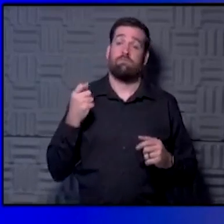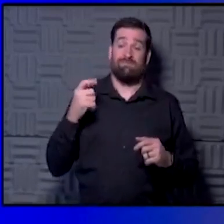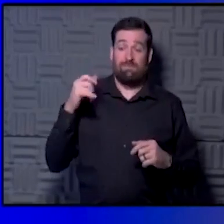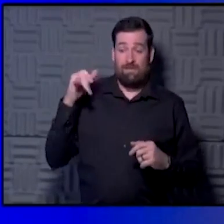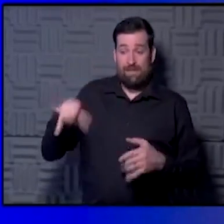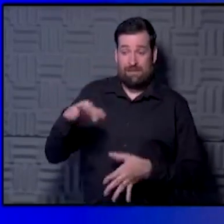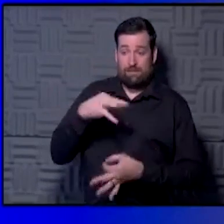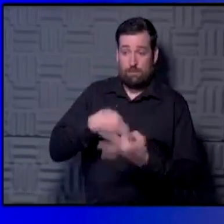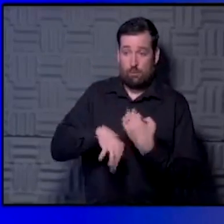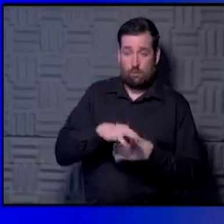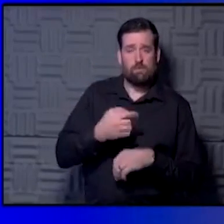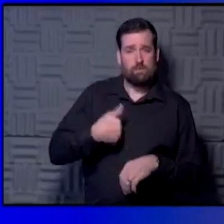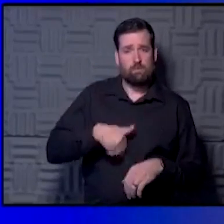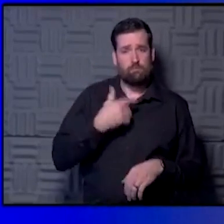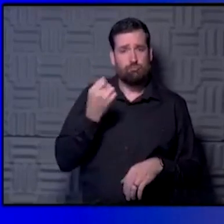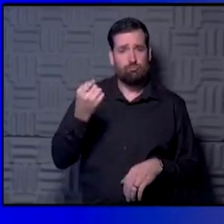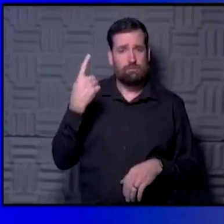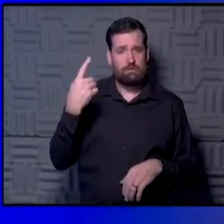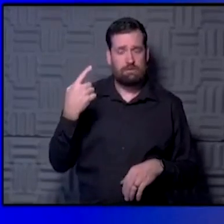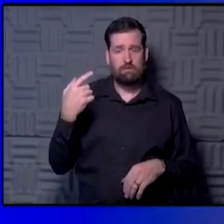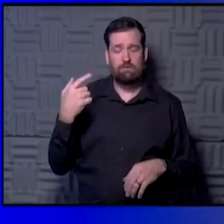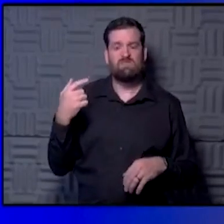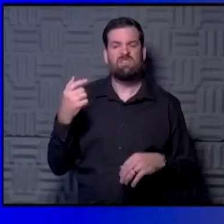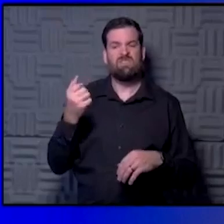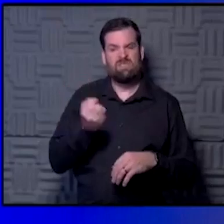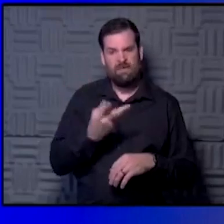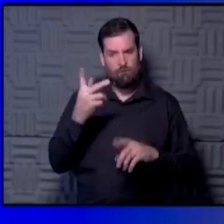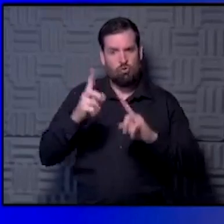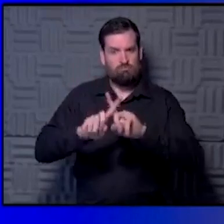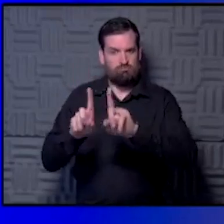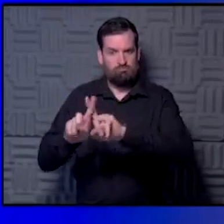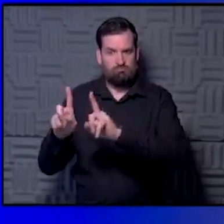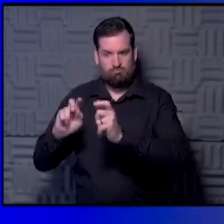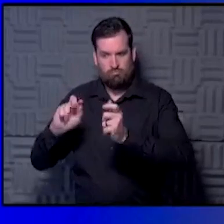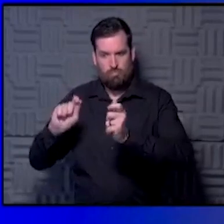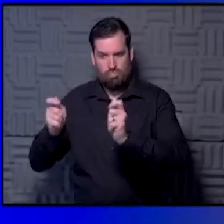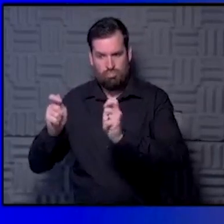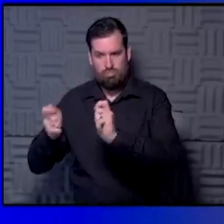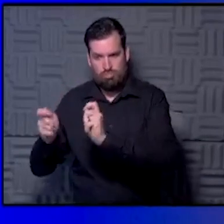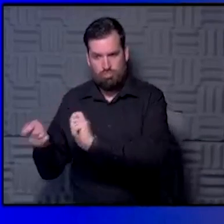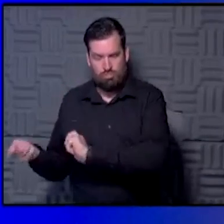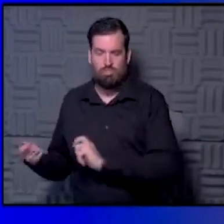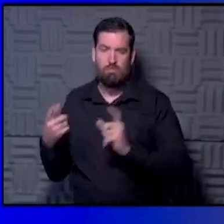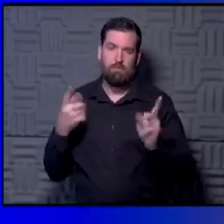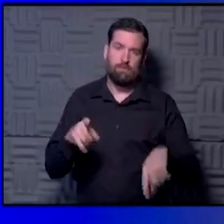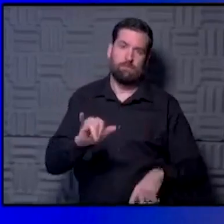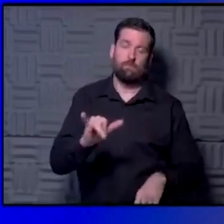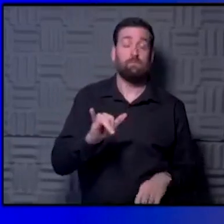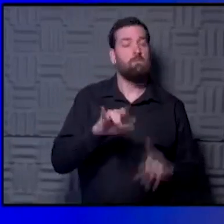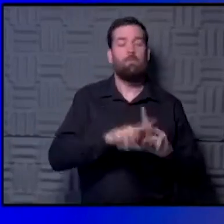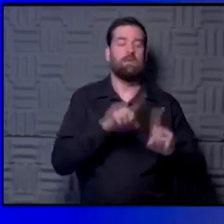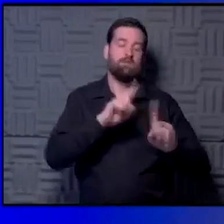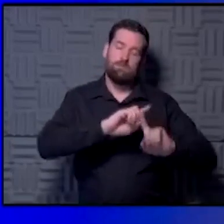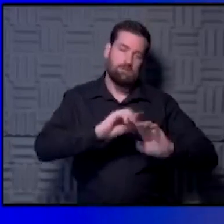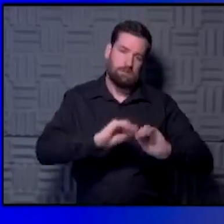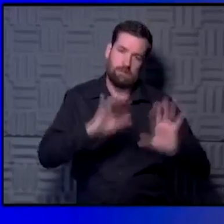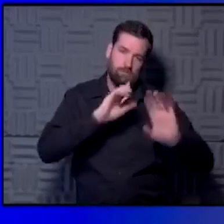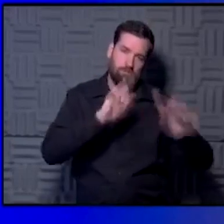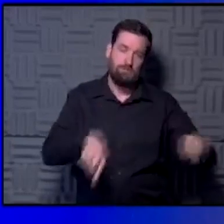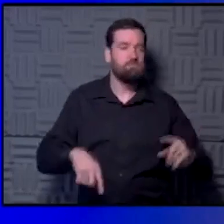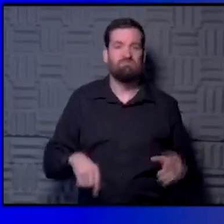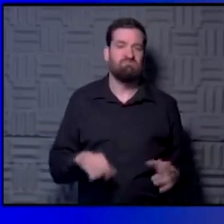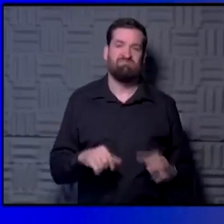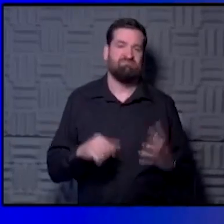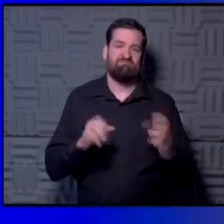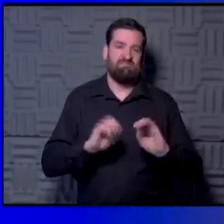that substitution, we understand that there are a couple other mutations in the genome that usually accompany that as well. So, but to answer your question, we don't really have a lot of